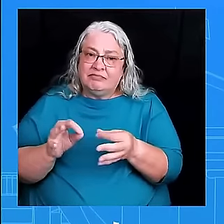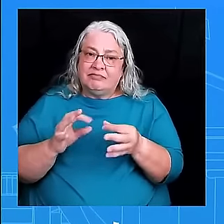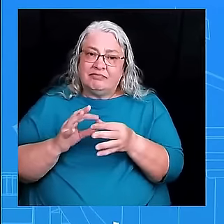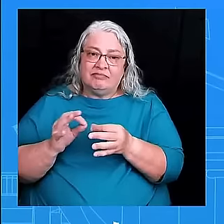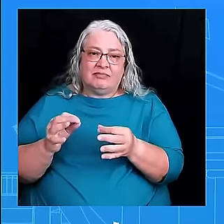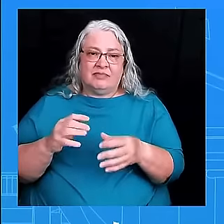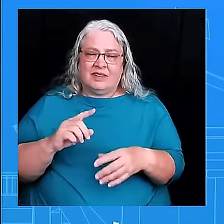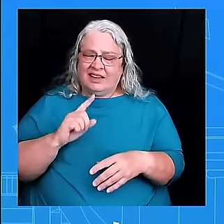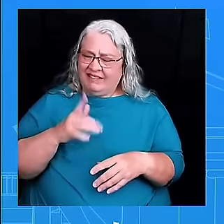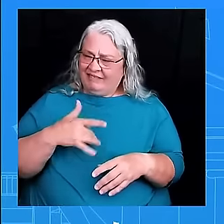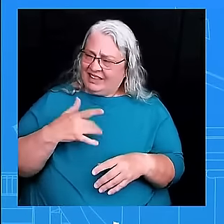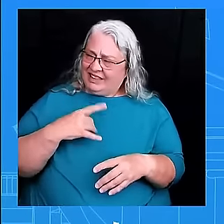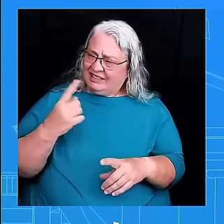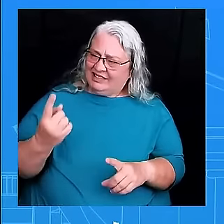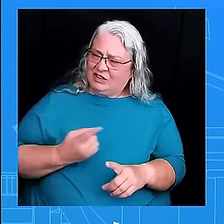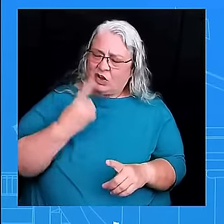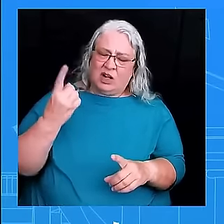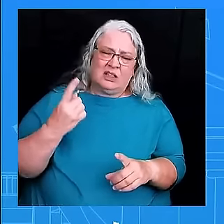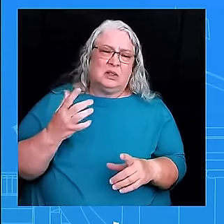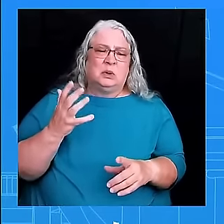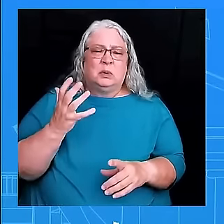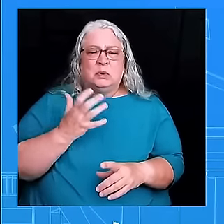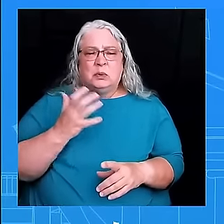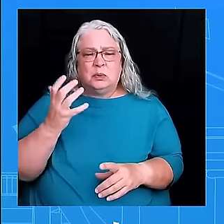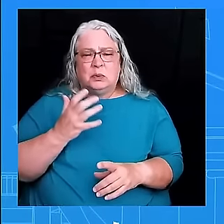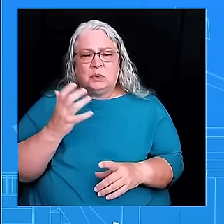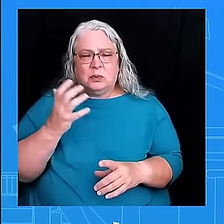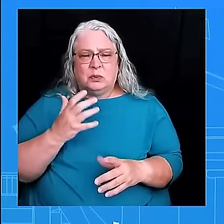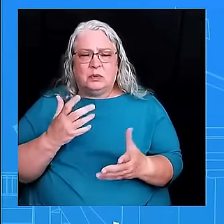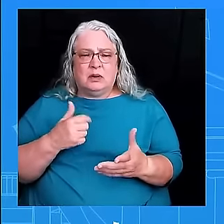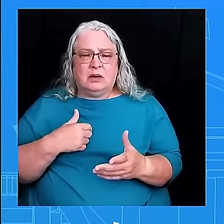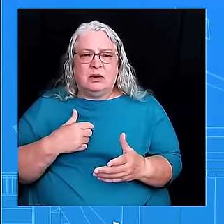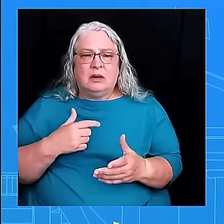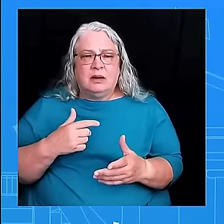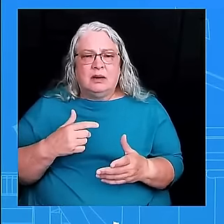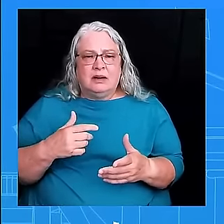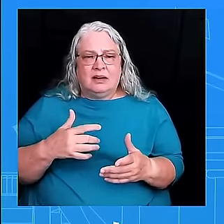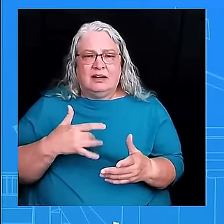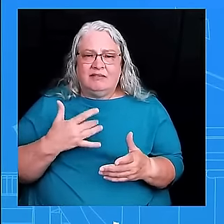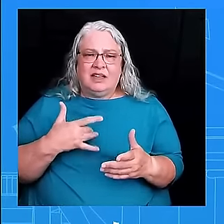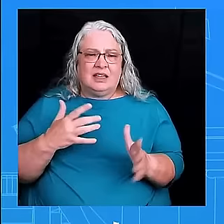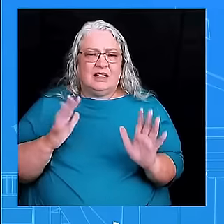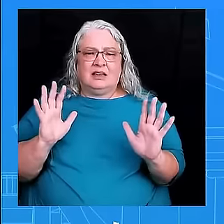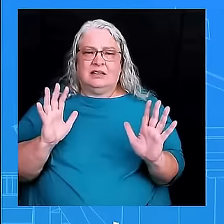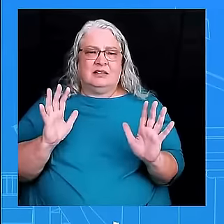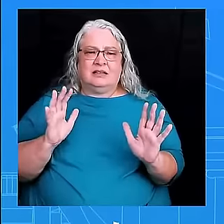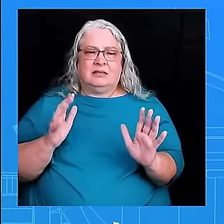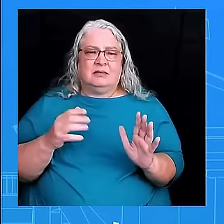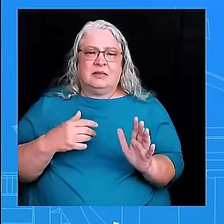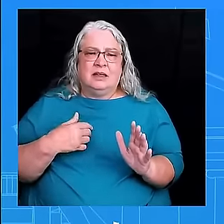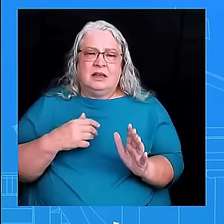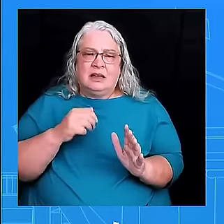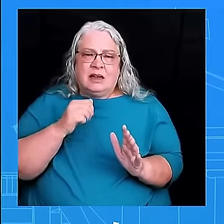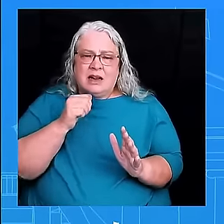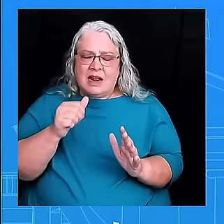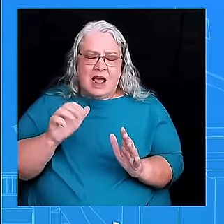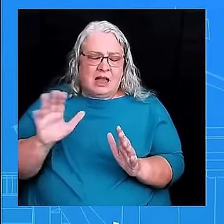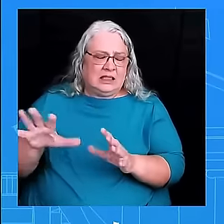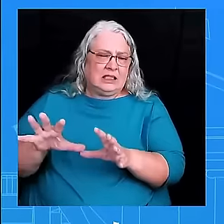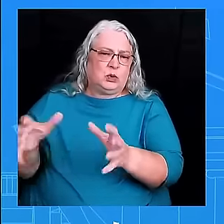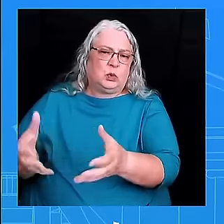we believe, and obviously we're not the campaign here, but we can speak more broadly, that generally that the American